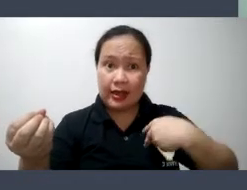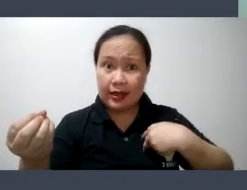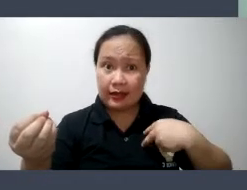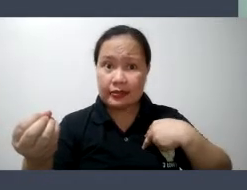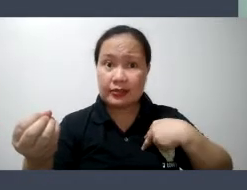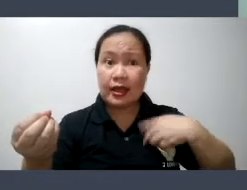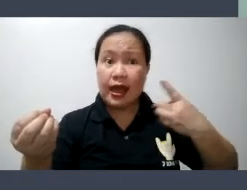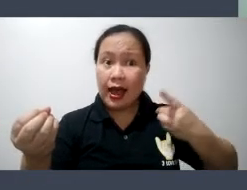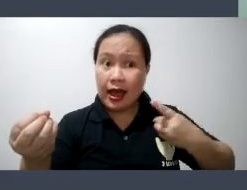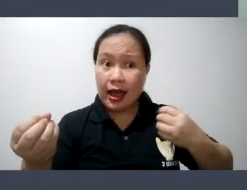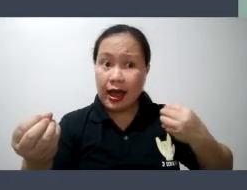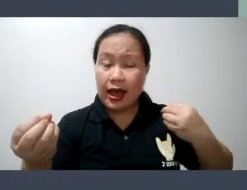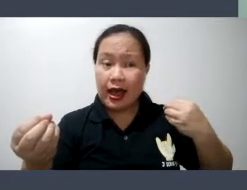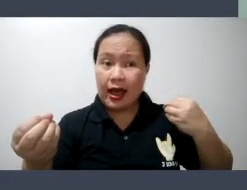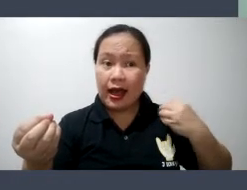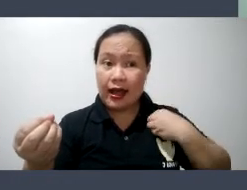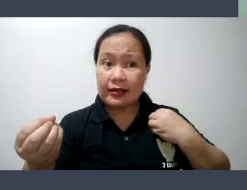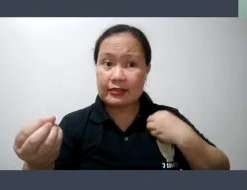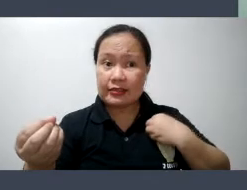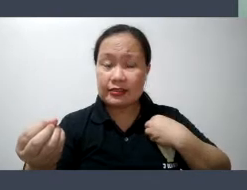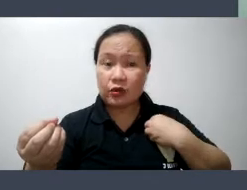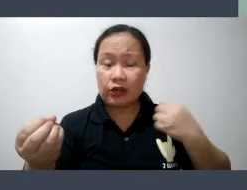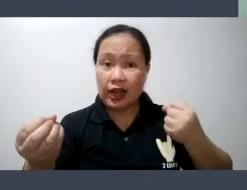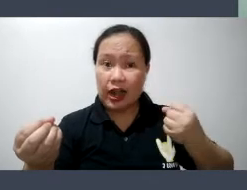have, what are those?